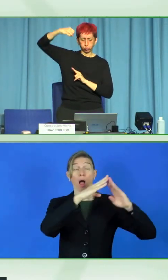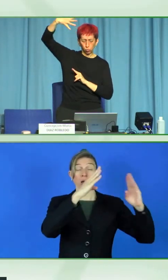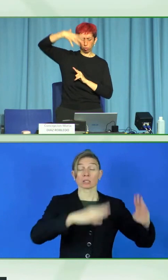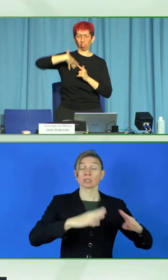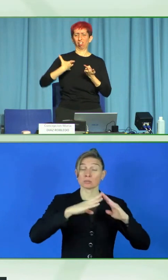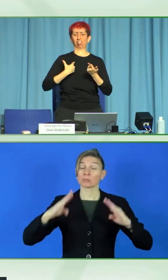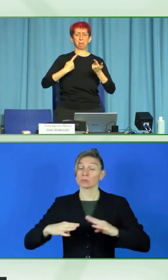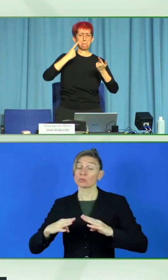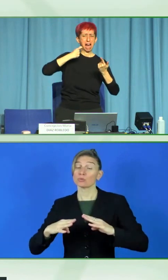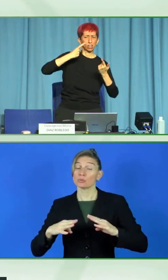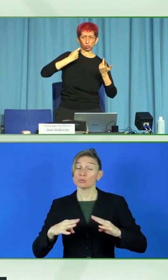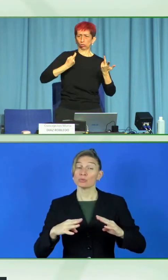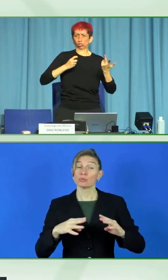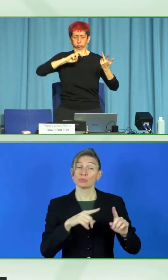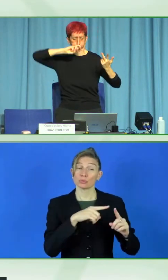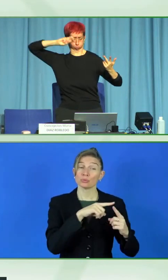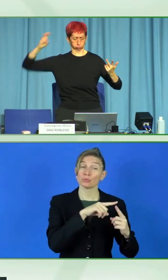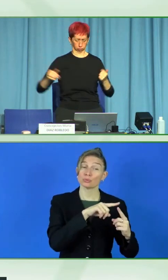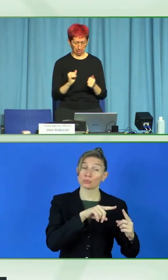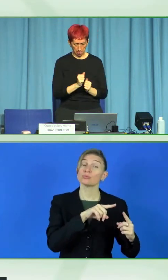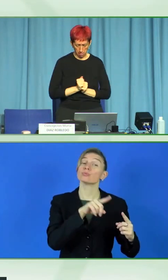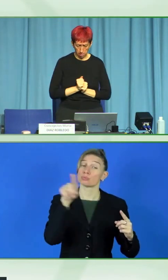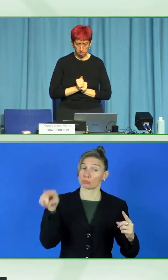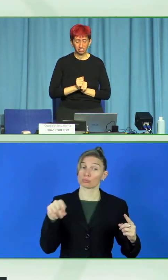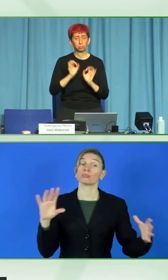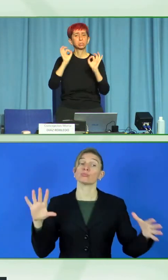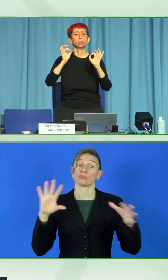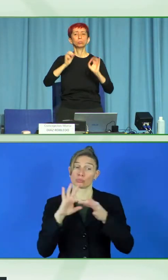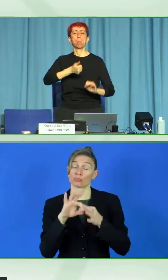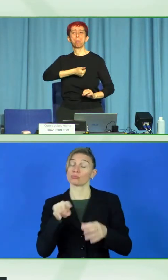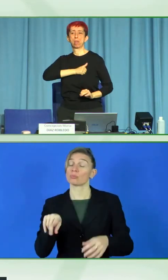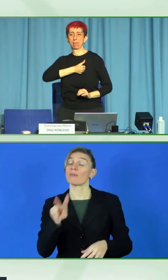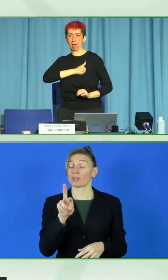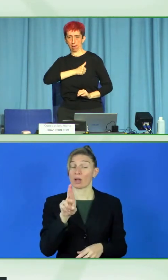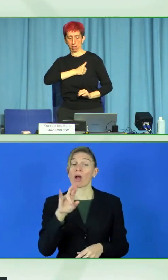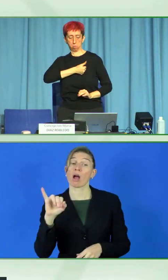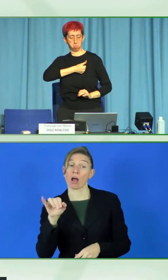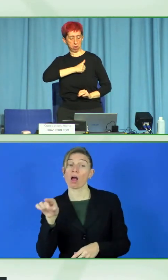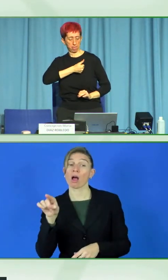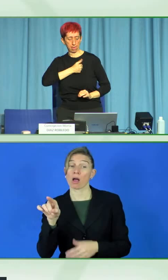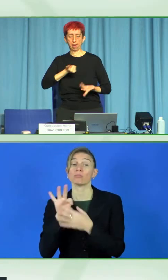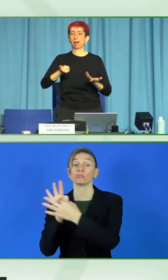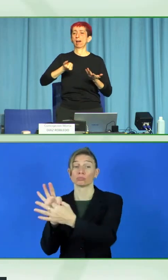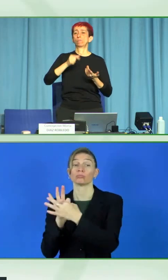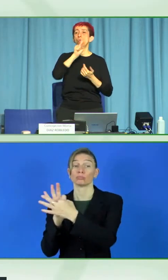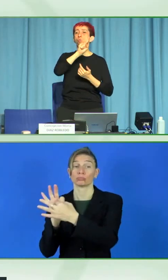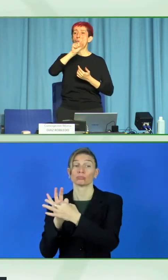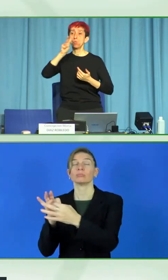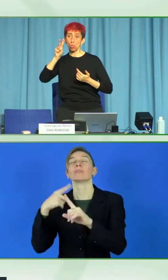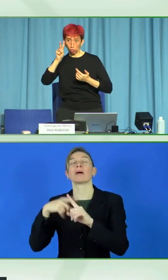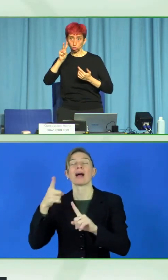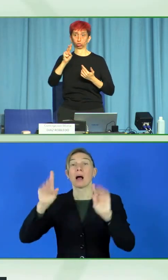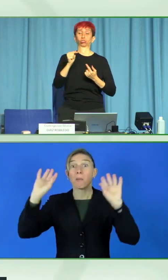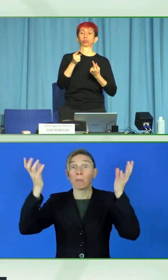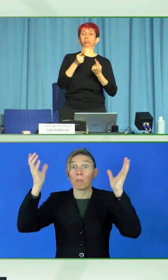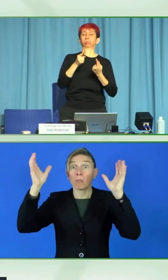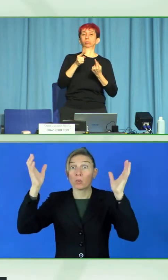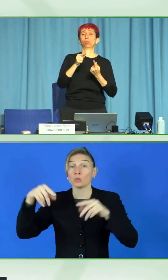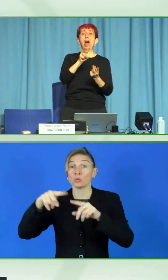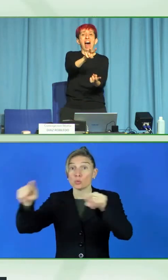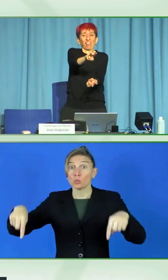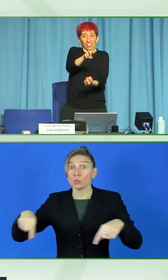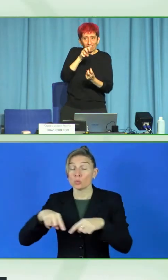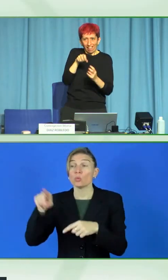the VRI modality of as visual, but also in its